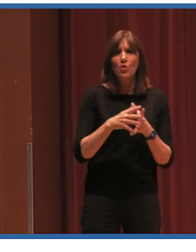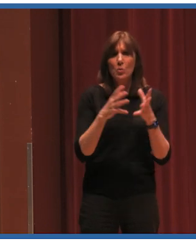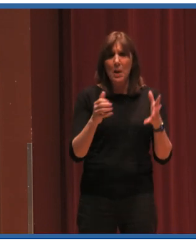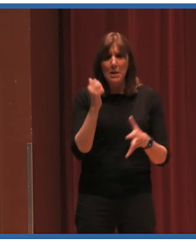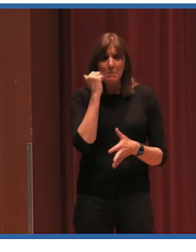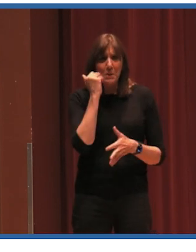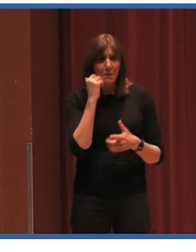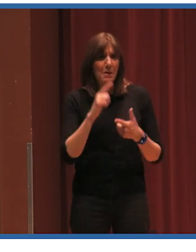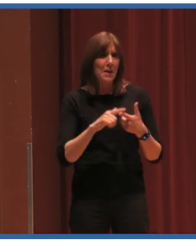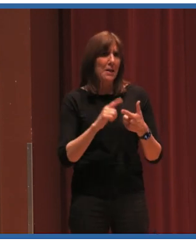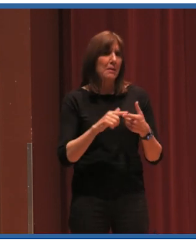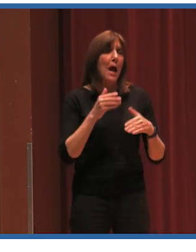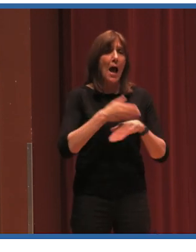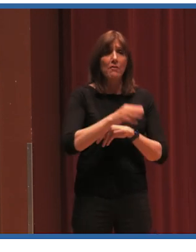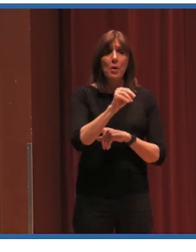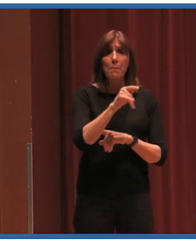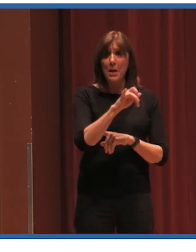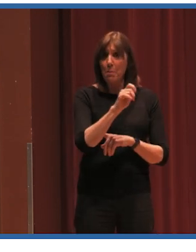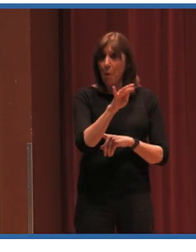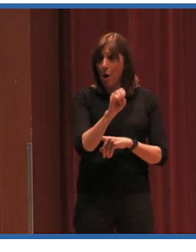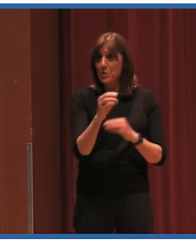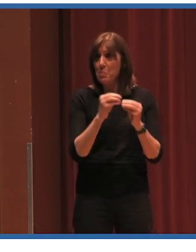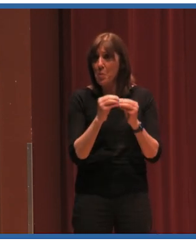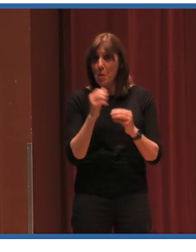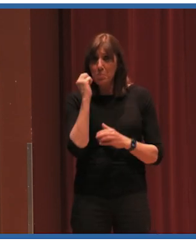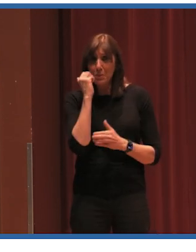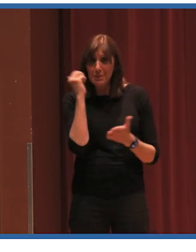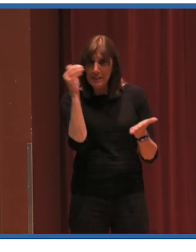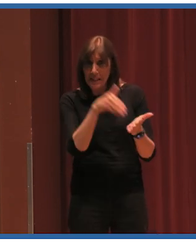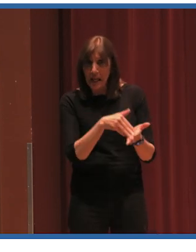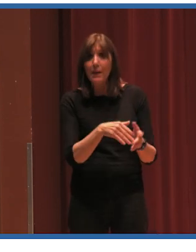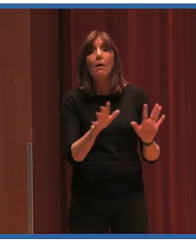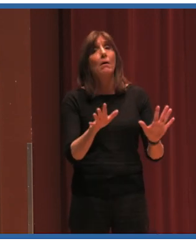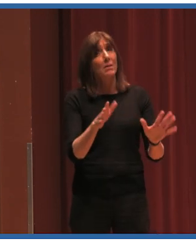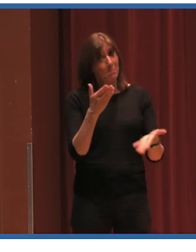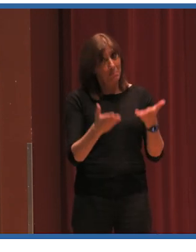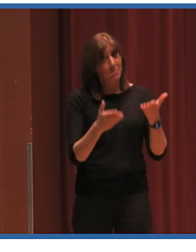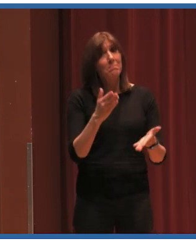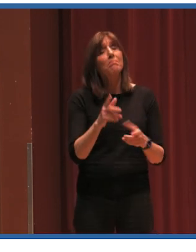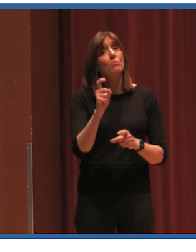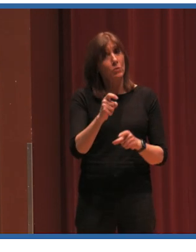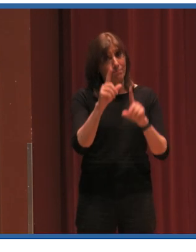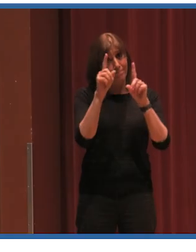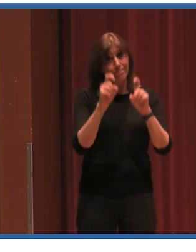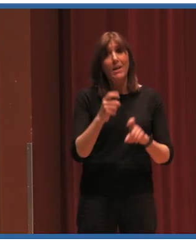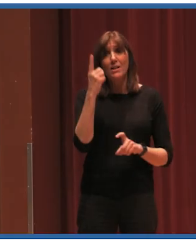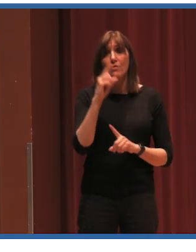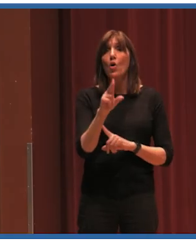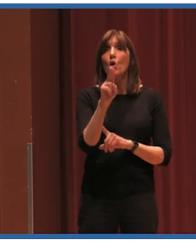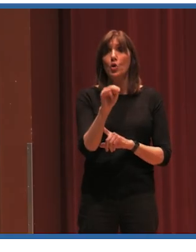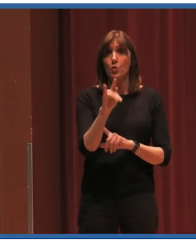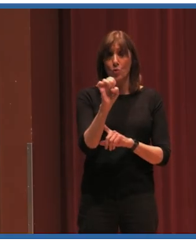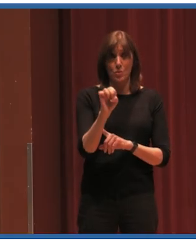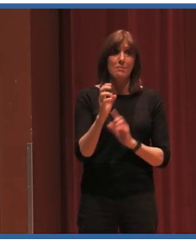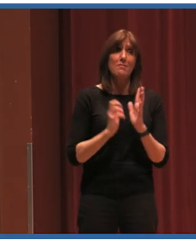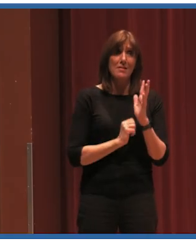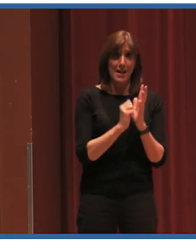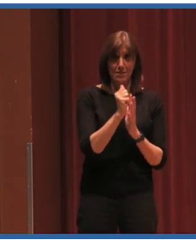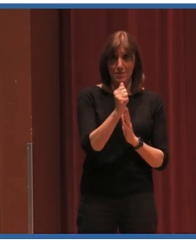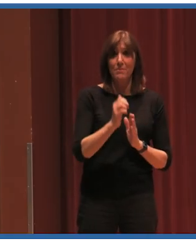after menopause, and several other symptoms that may indicate abnormality to have